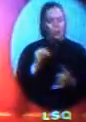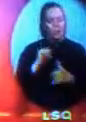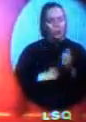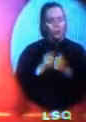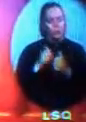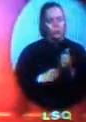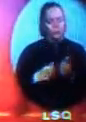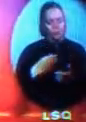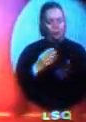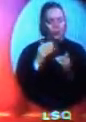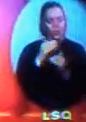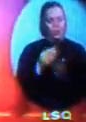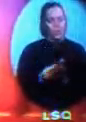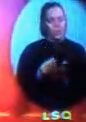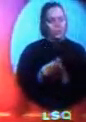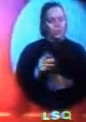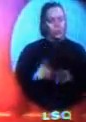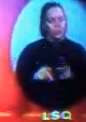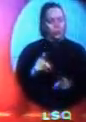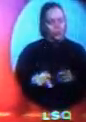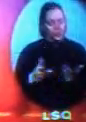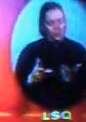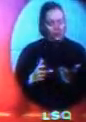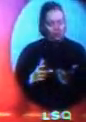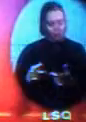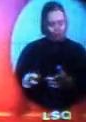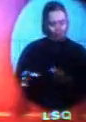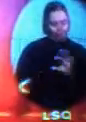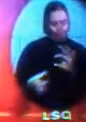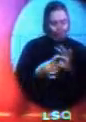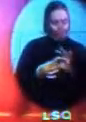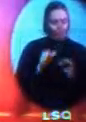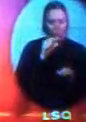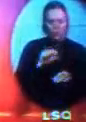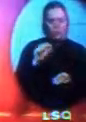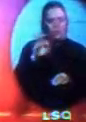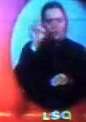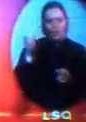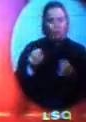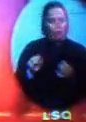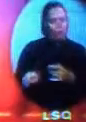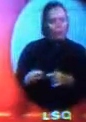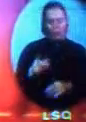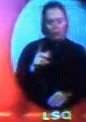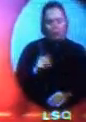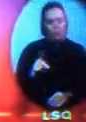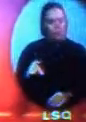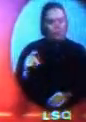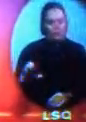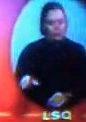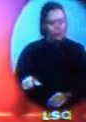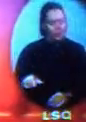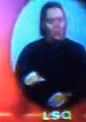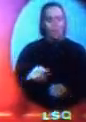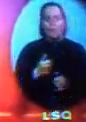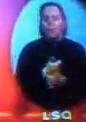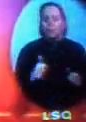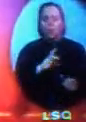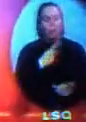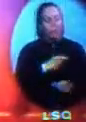arm's length from the federal government. Certainly any province is able and capable of making submissions under that